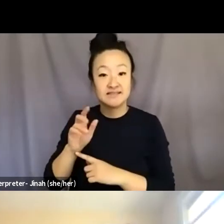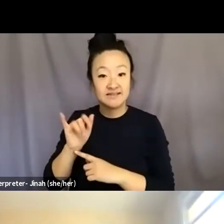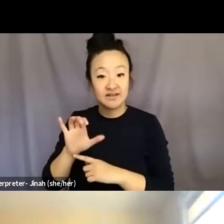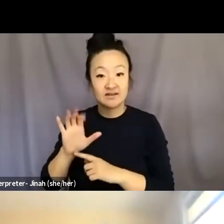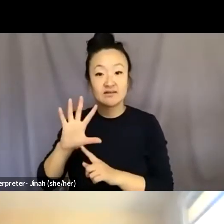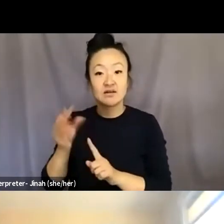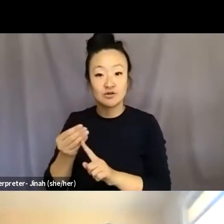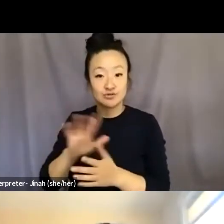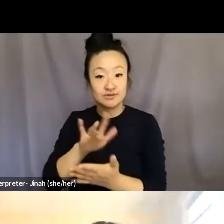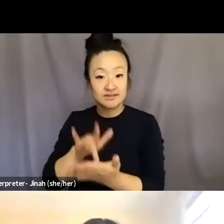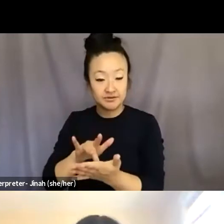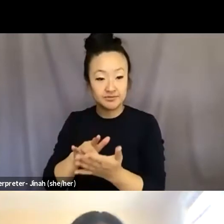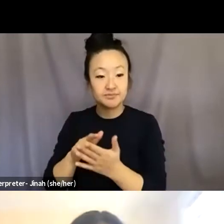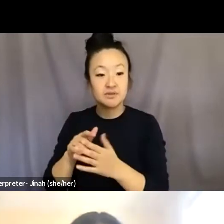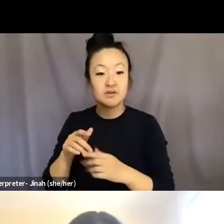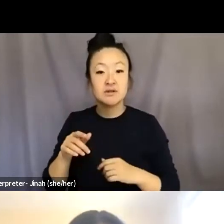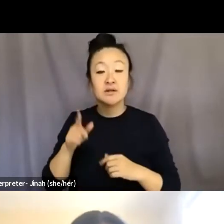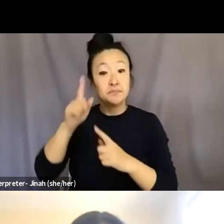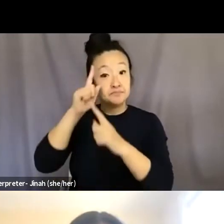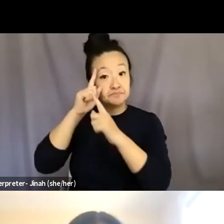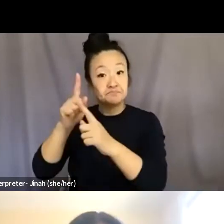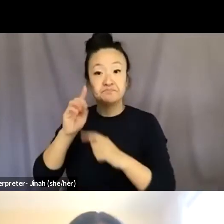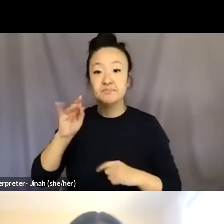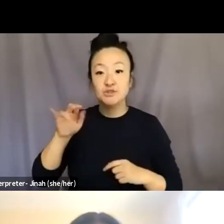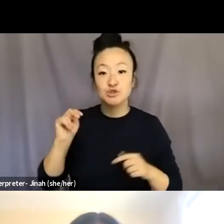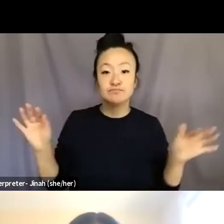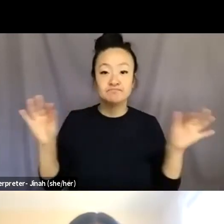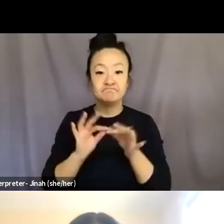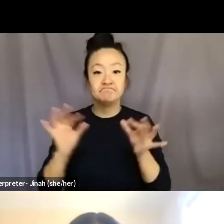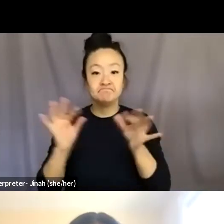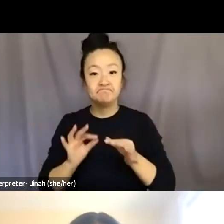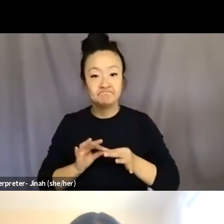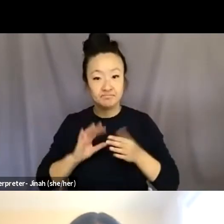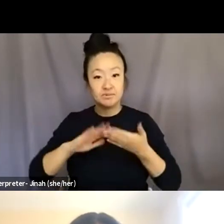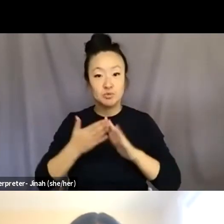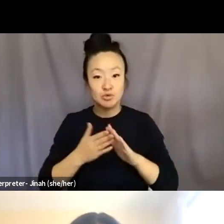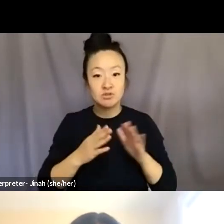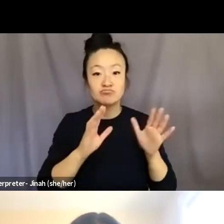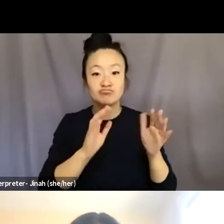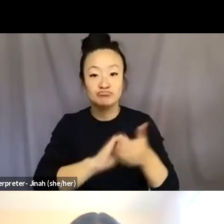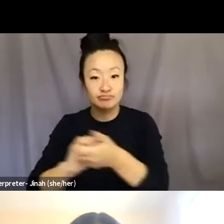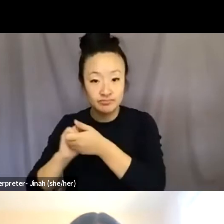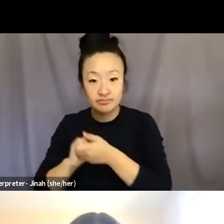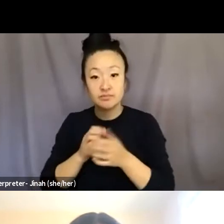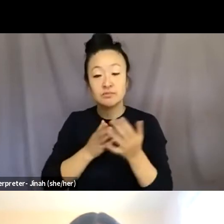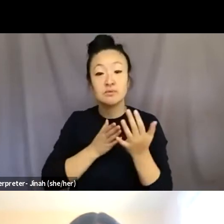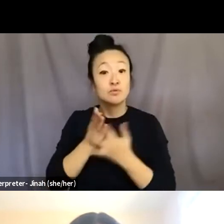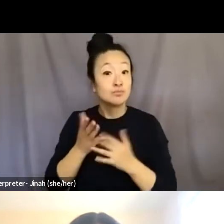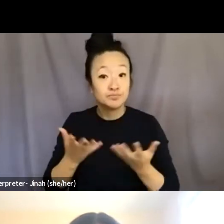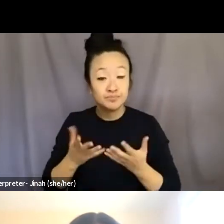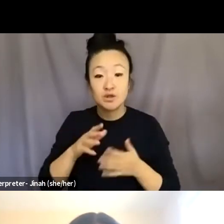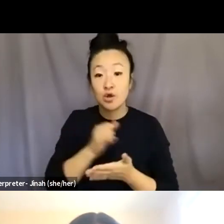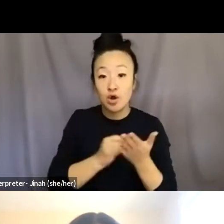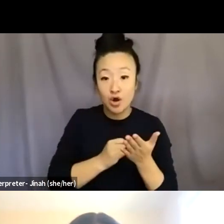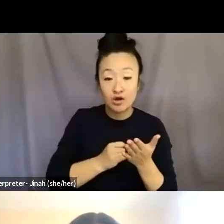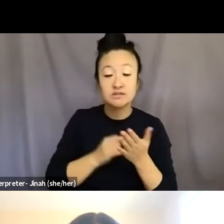Um, our mission is to bridge communities and generations through arts, culture, education, and